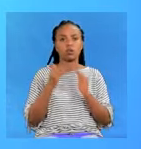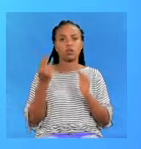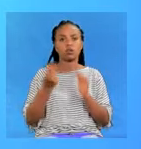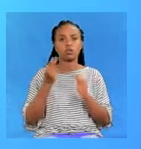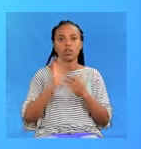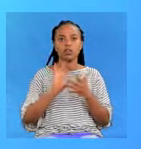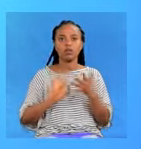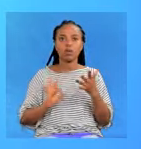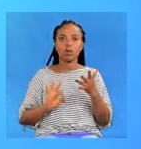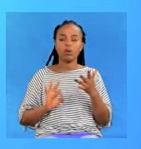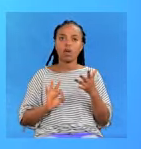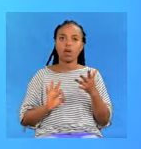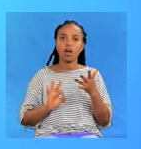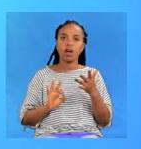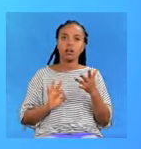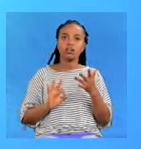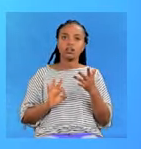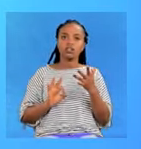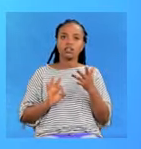the formula,